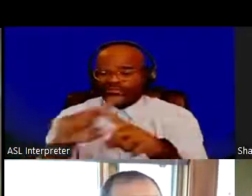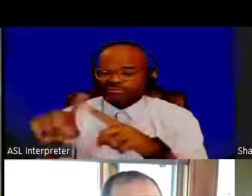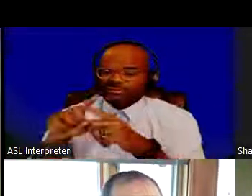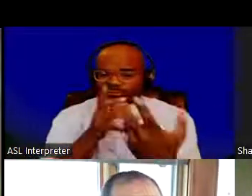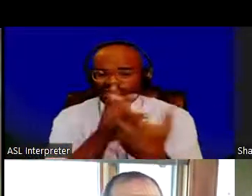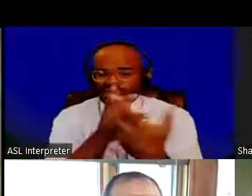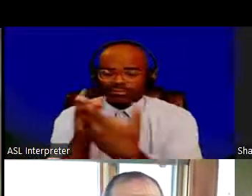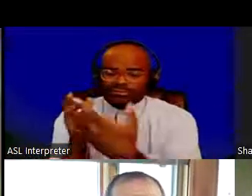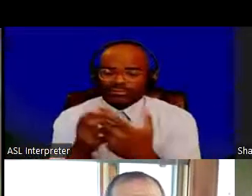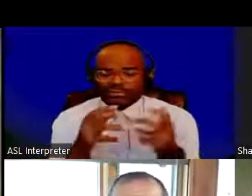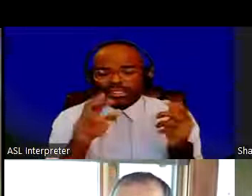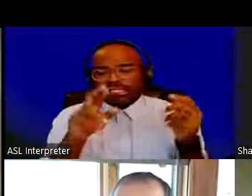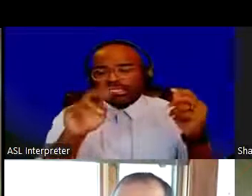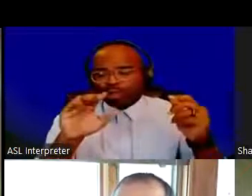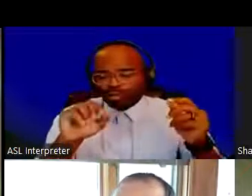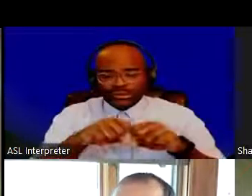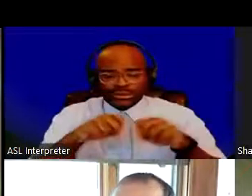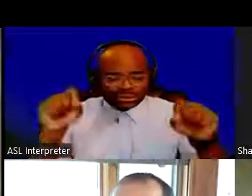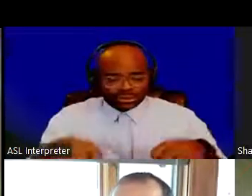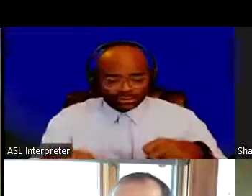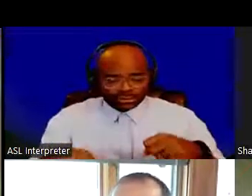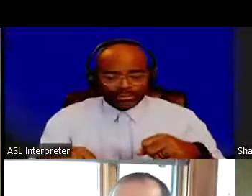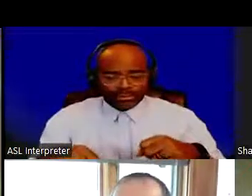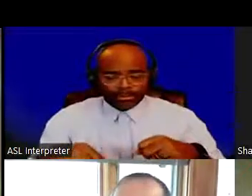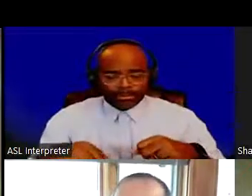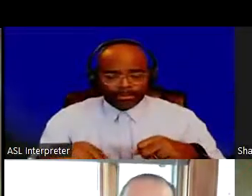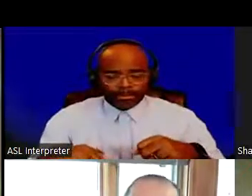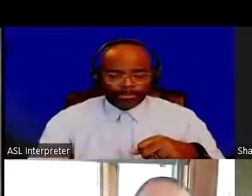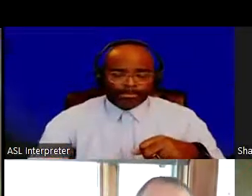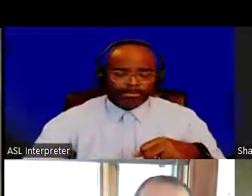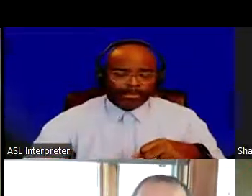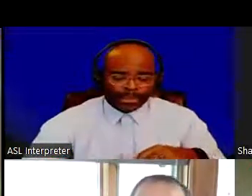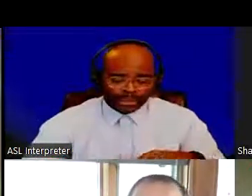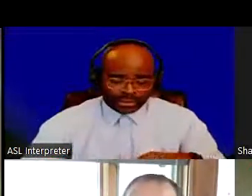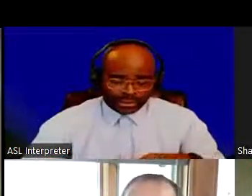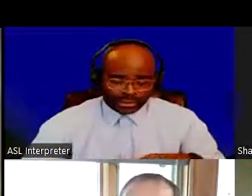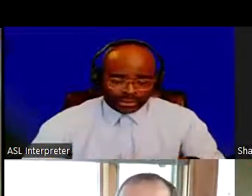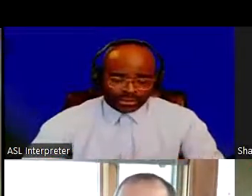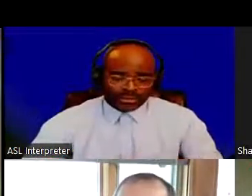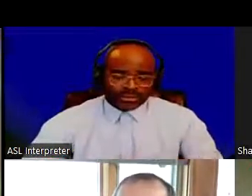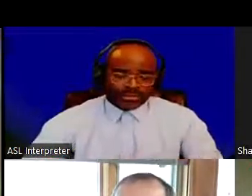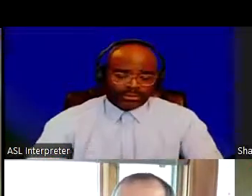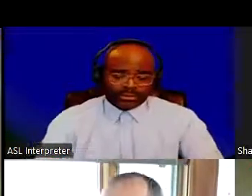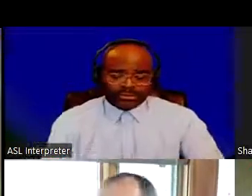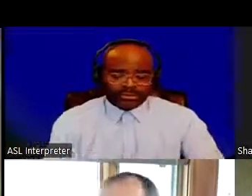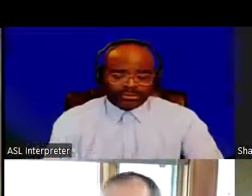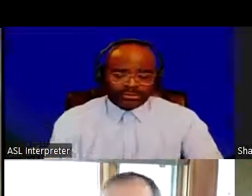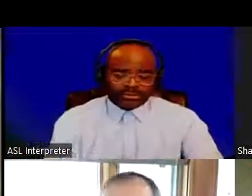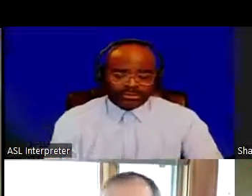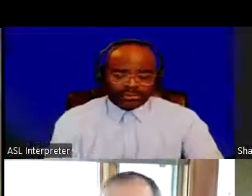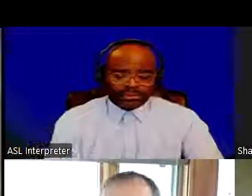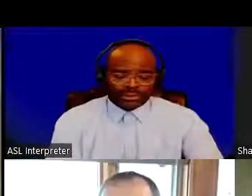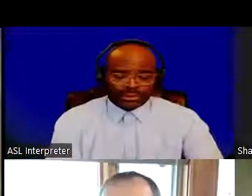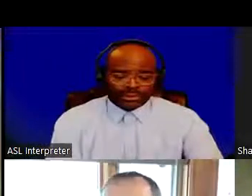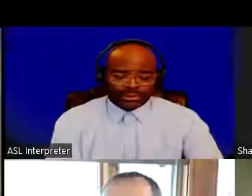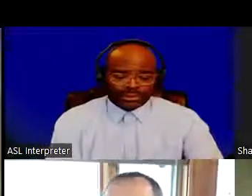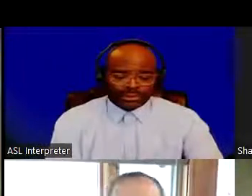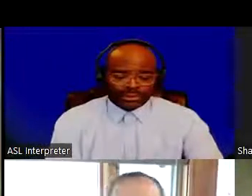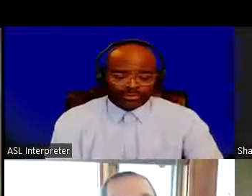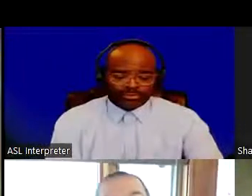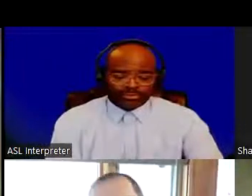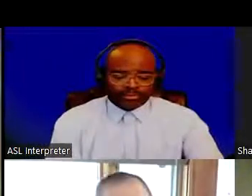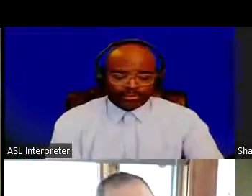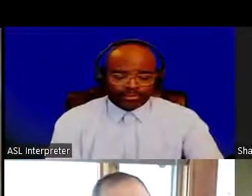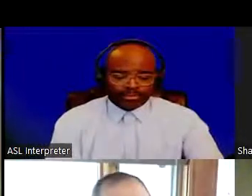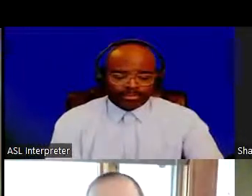with, I mentioned the pilot workshops. We've also held an online adaptation course, which I can mention later,